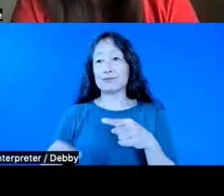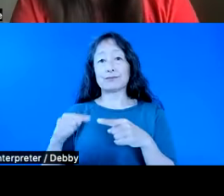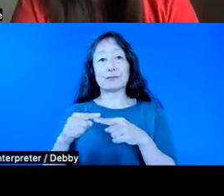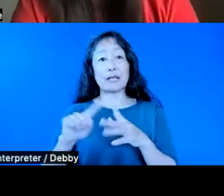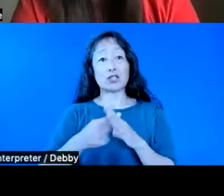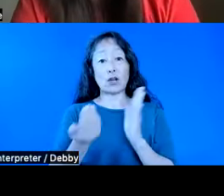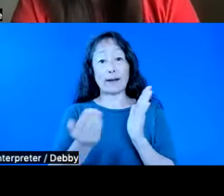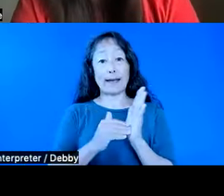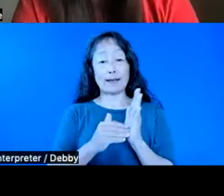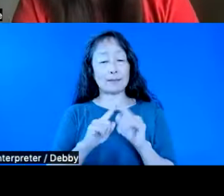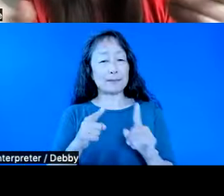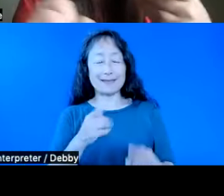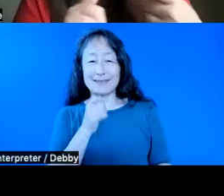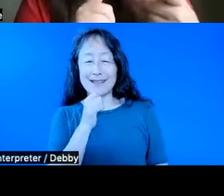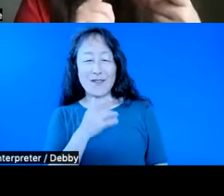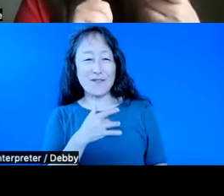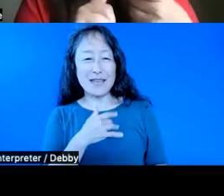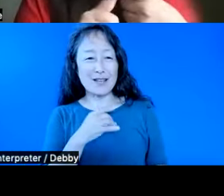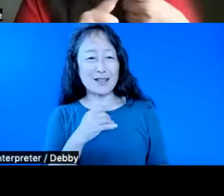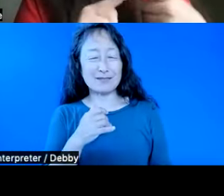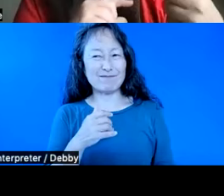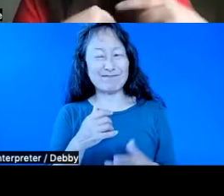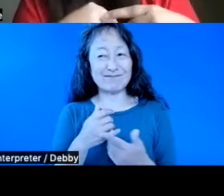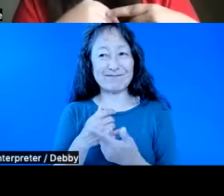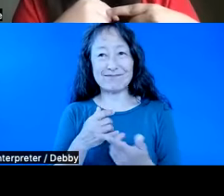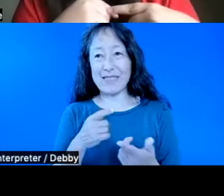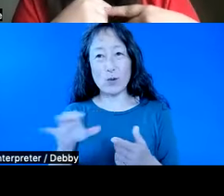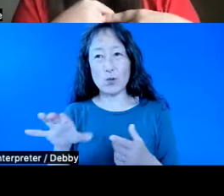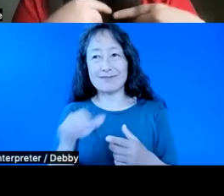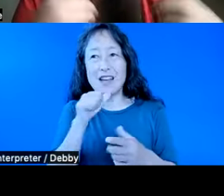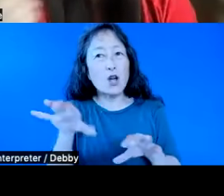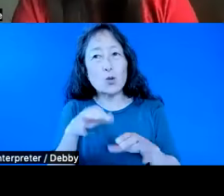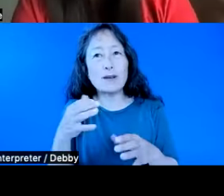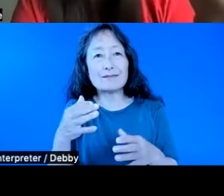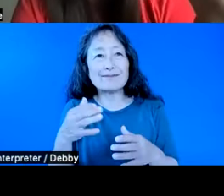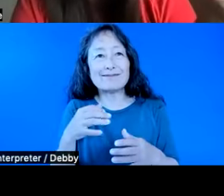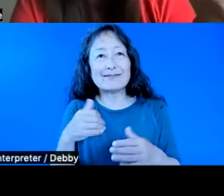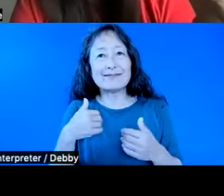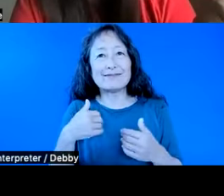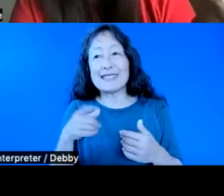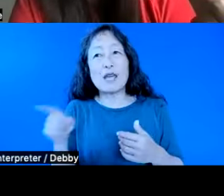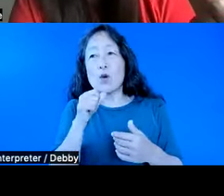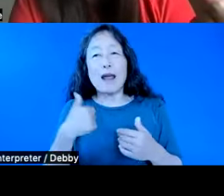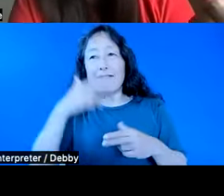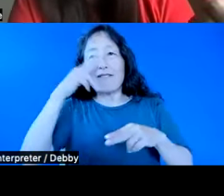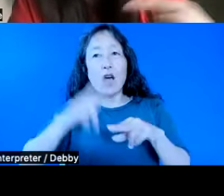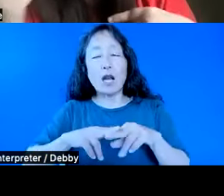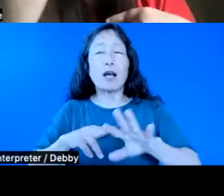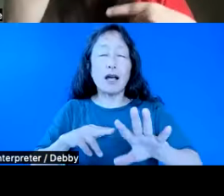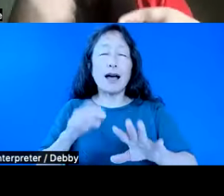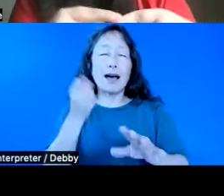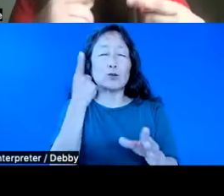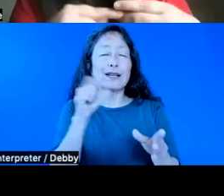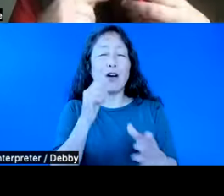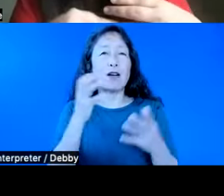being done. That was, for one thing, fun, which, I mean, a lot of our work isn't fun, but if you're going to be attending a meeting and putting in